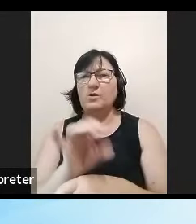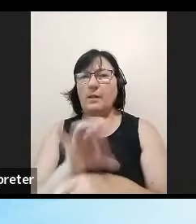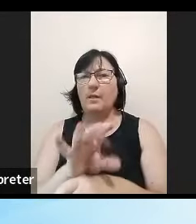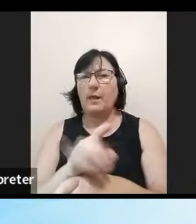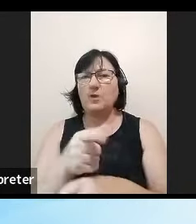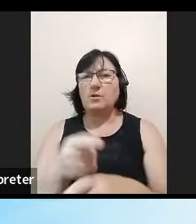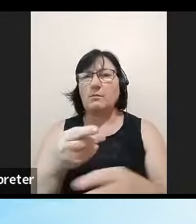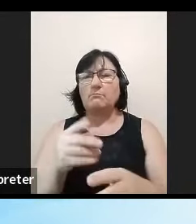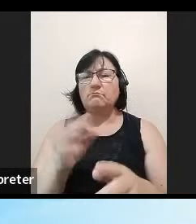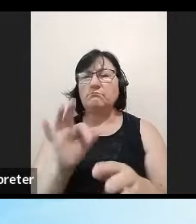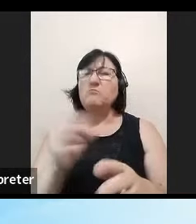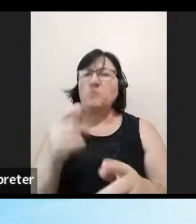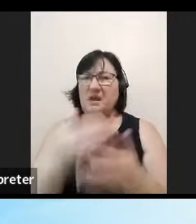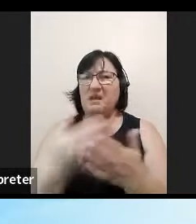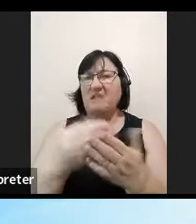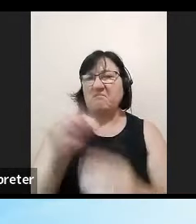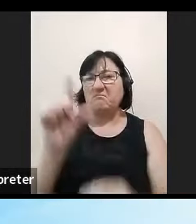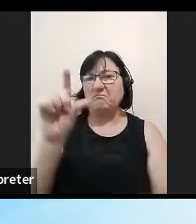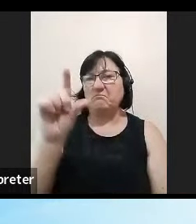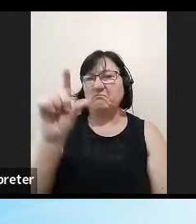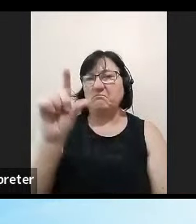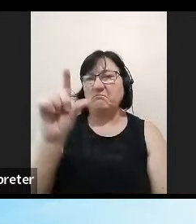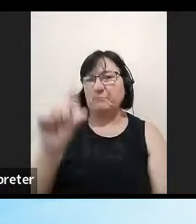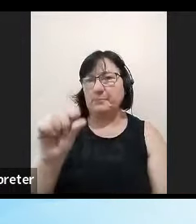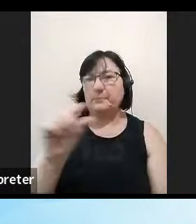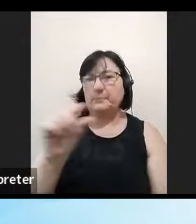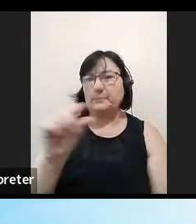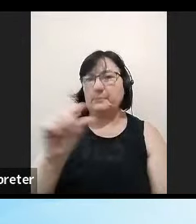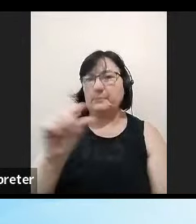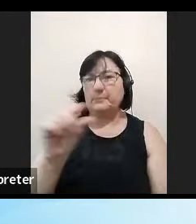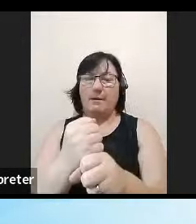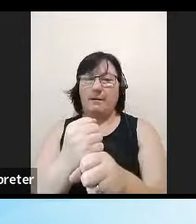year. So you are aligned with our thinking. Thanks.